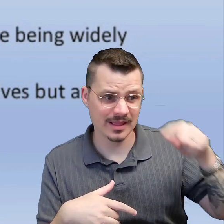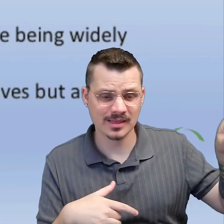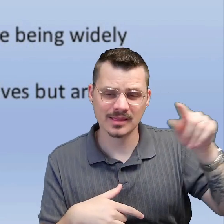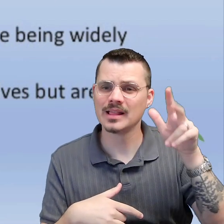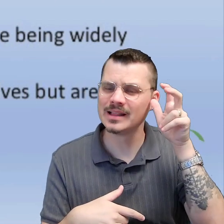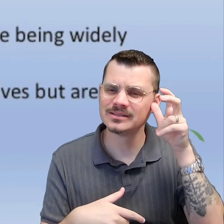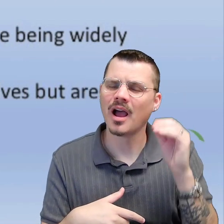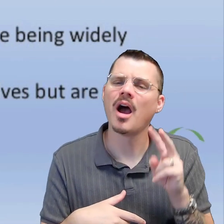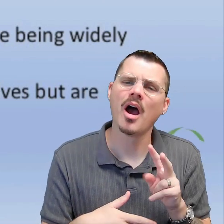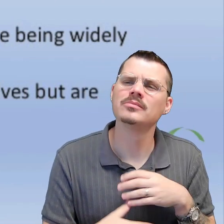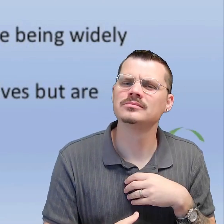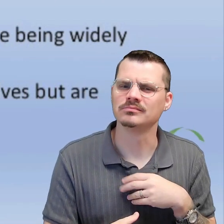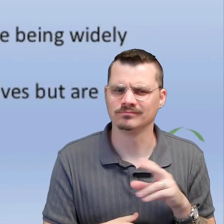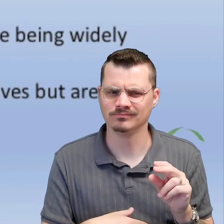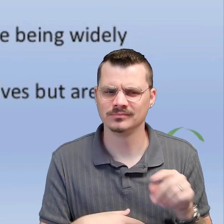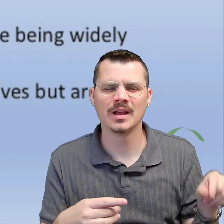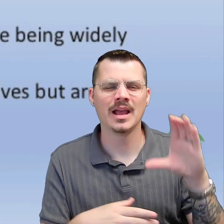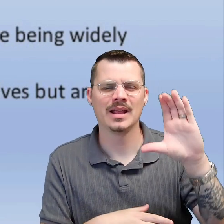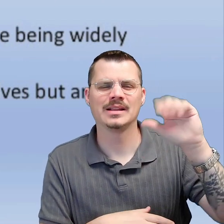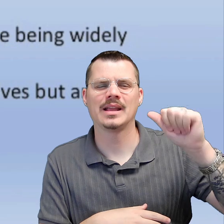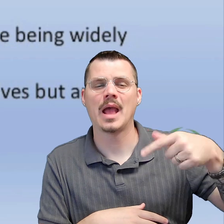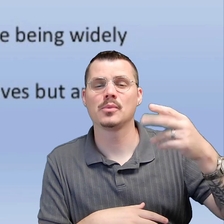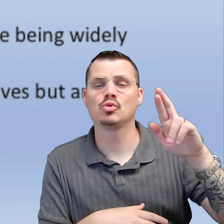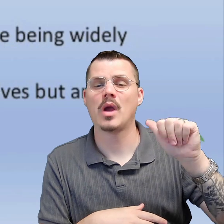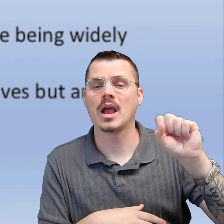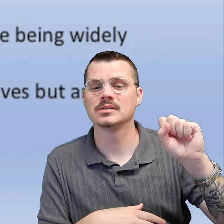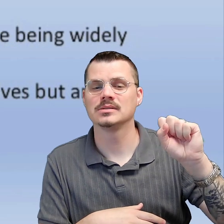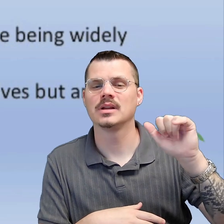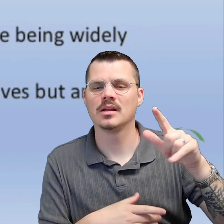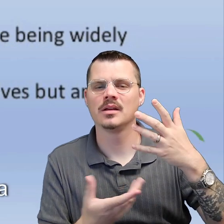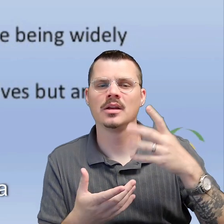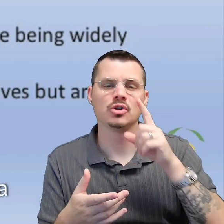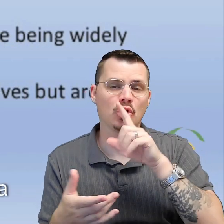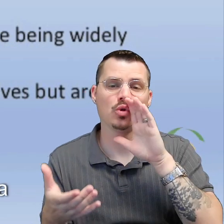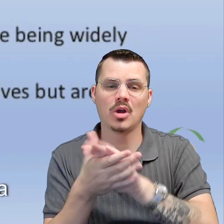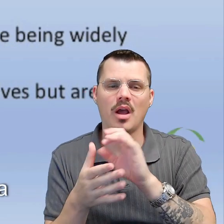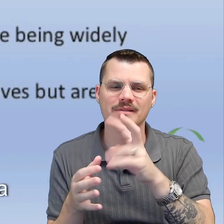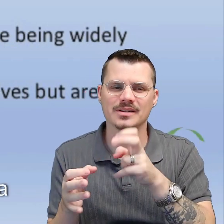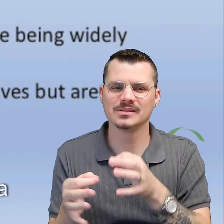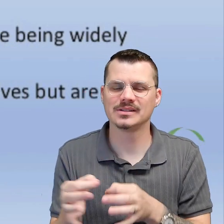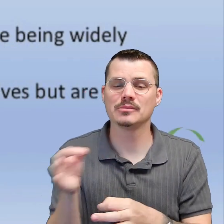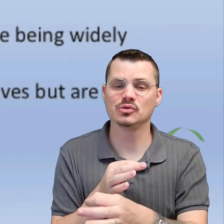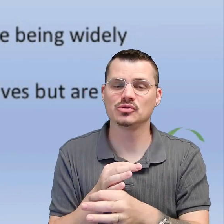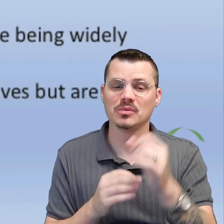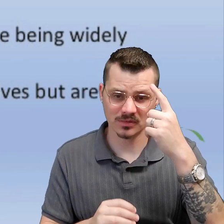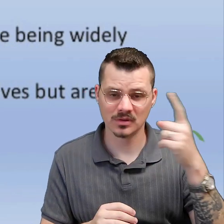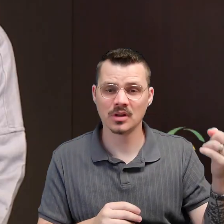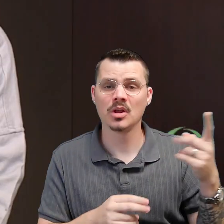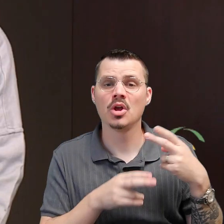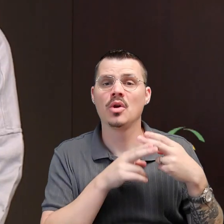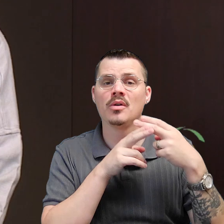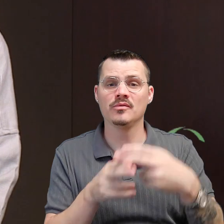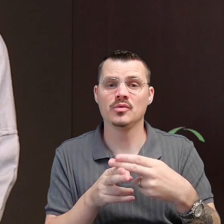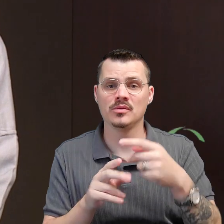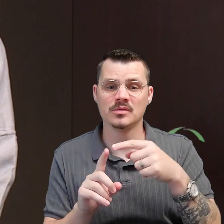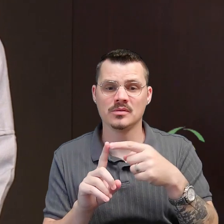compassionately. And Capgras phenomena, the delusion of substitutions. I had one fellow with schizophrenia that he referred to